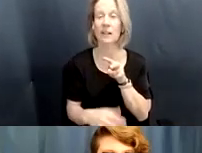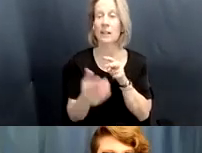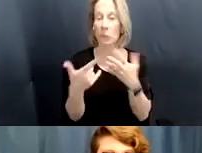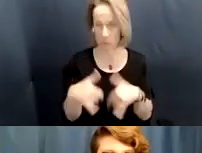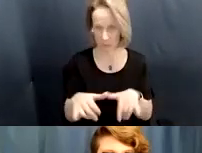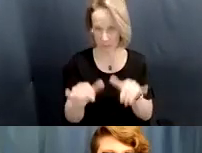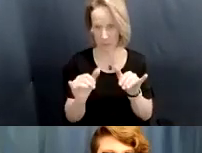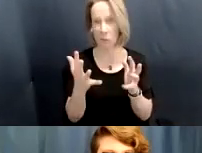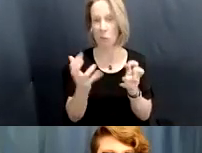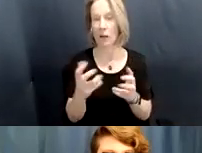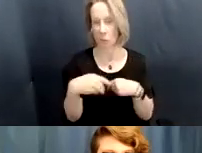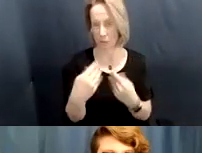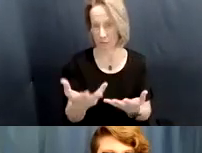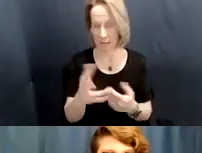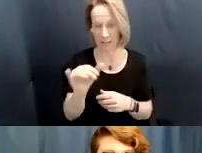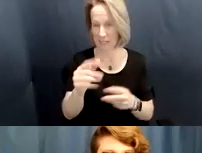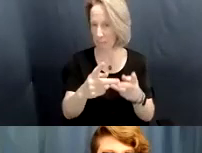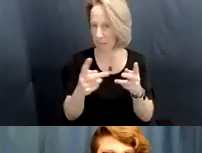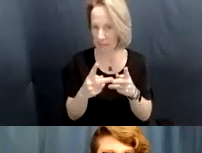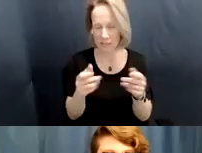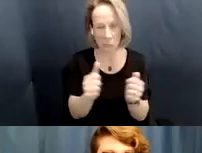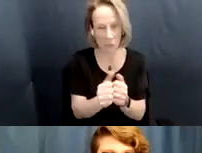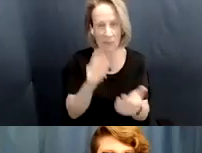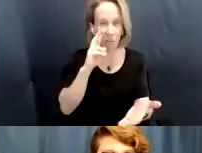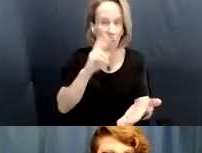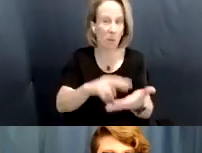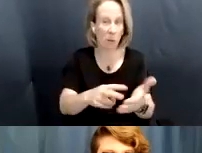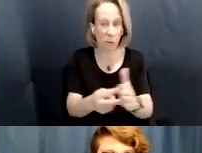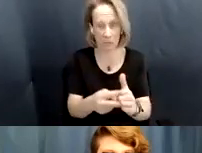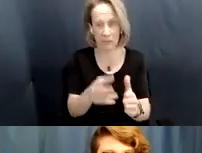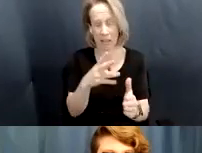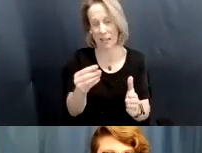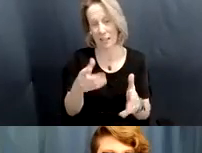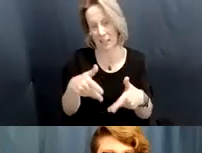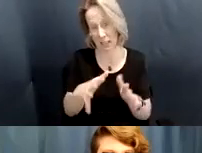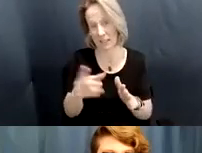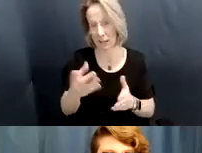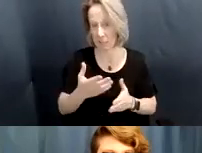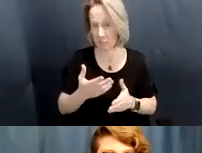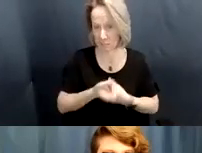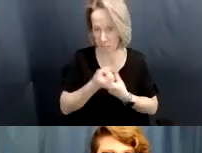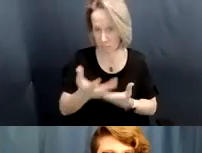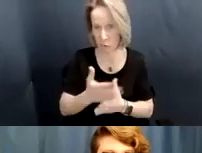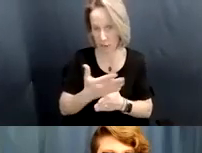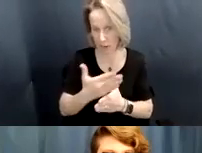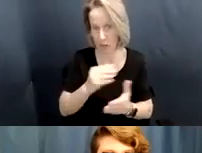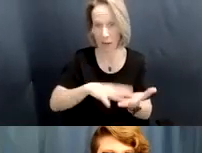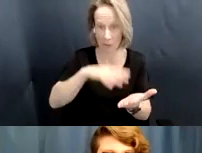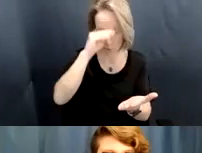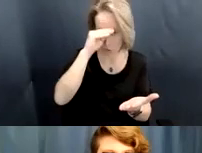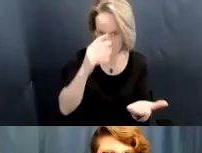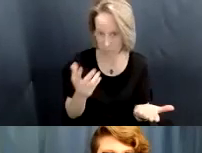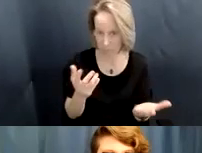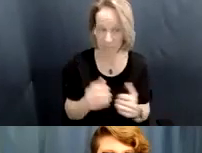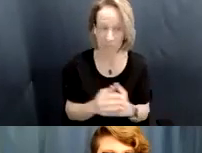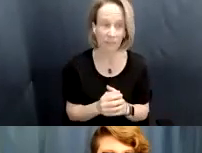purpose and with the intention of giving them that space to share and to learn. You